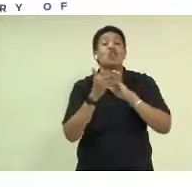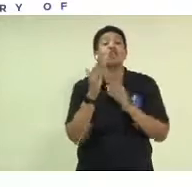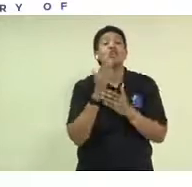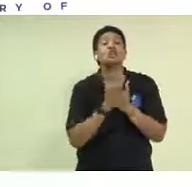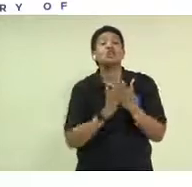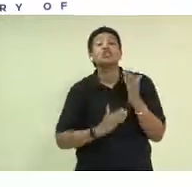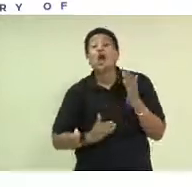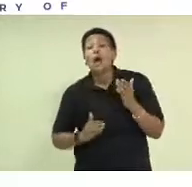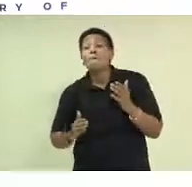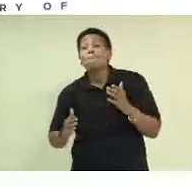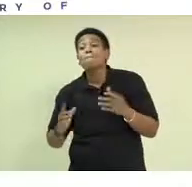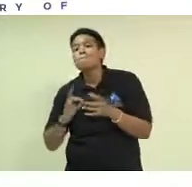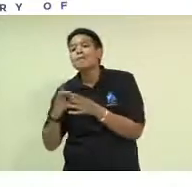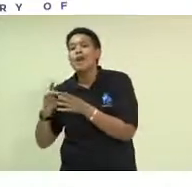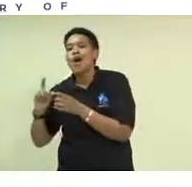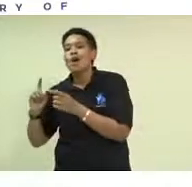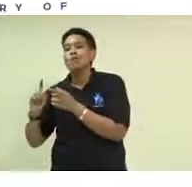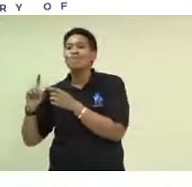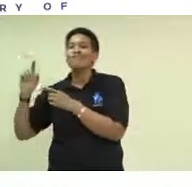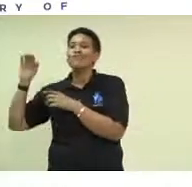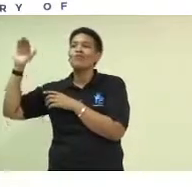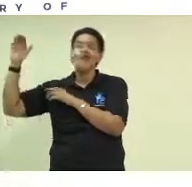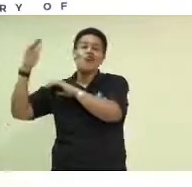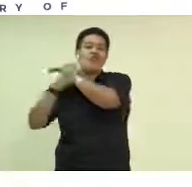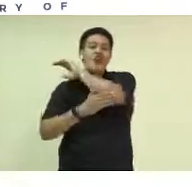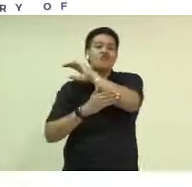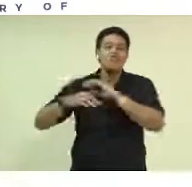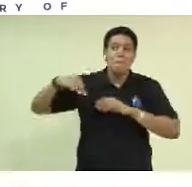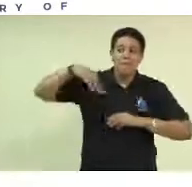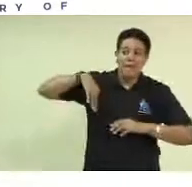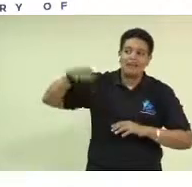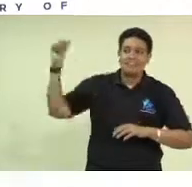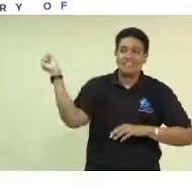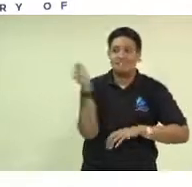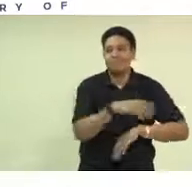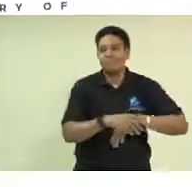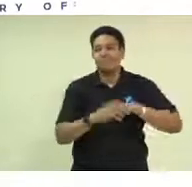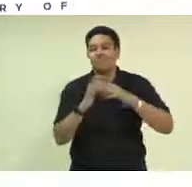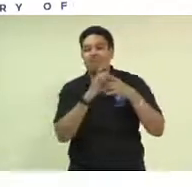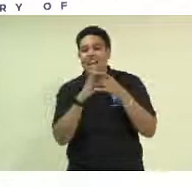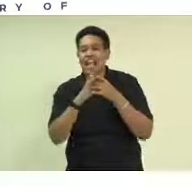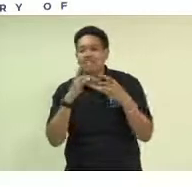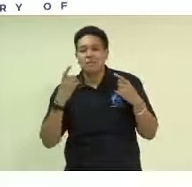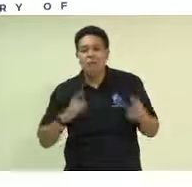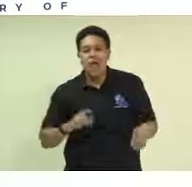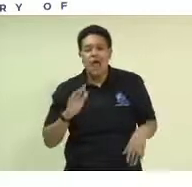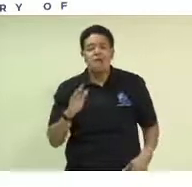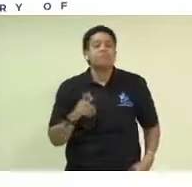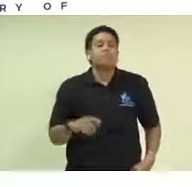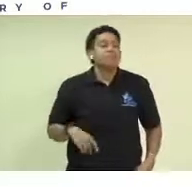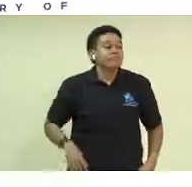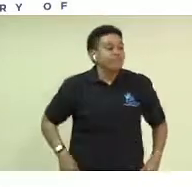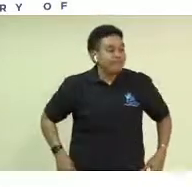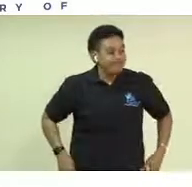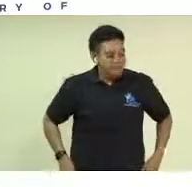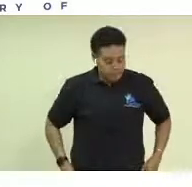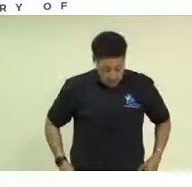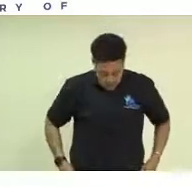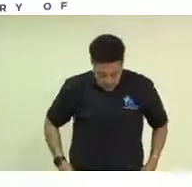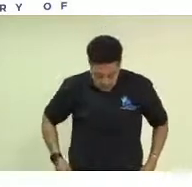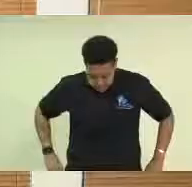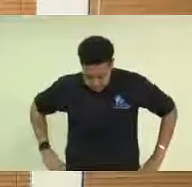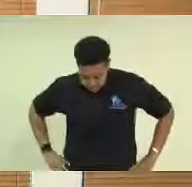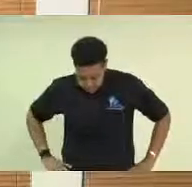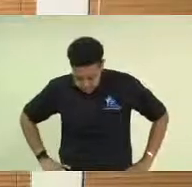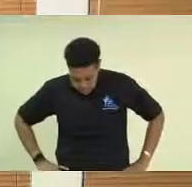more developed countries, so they benefit from those relationships. And, a